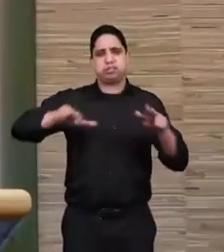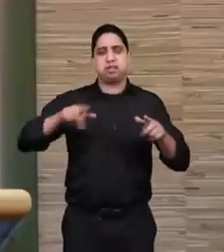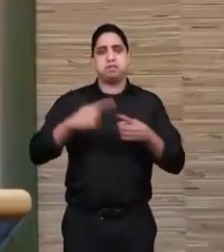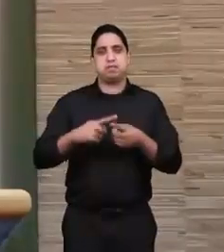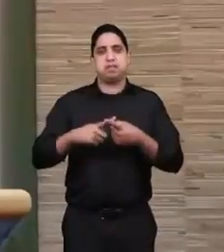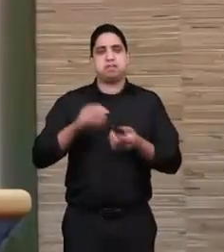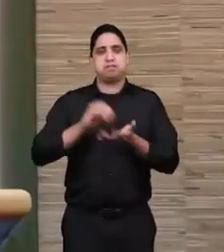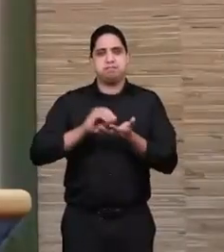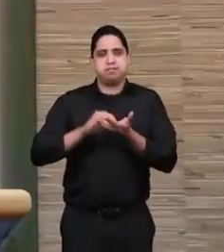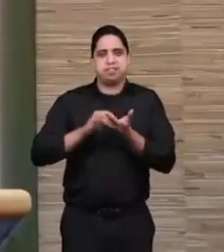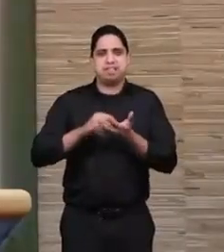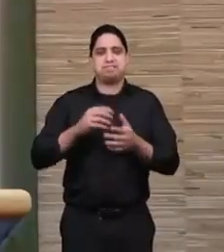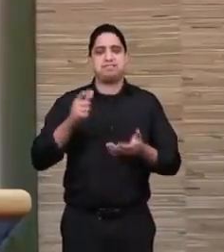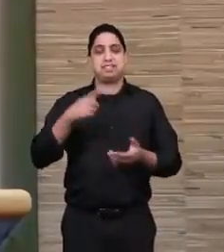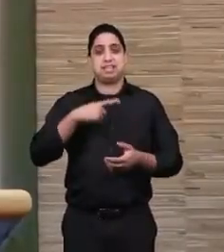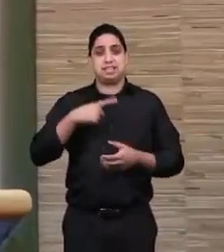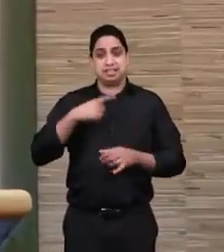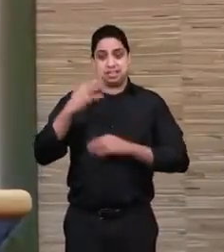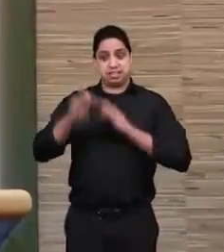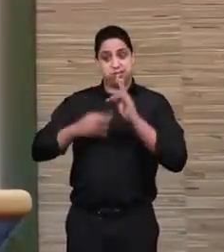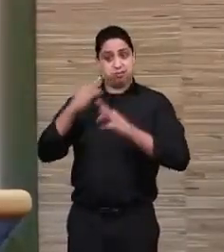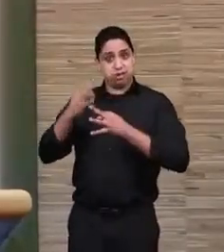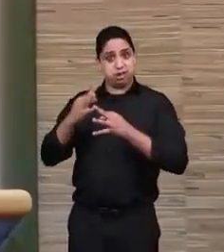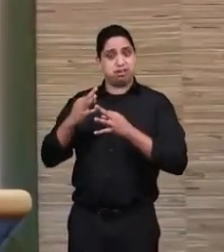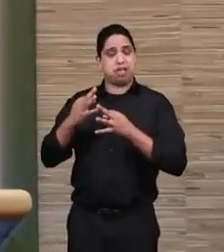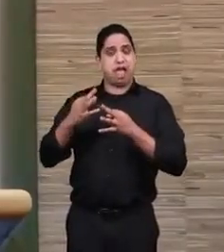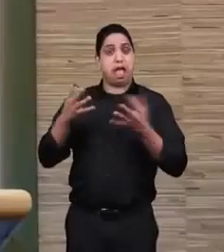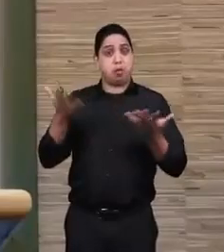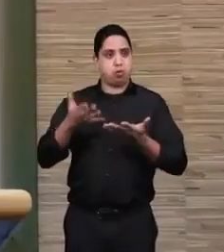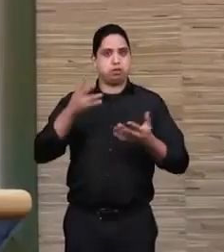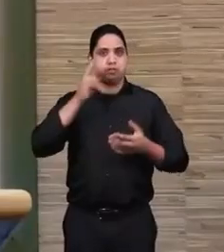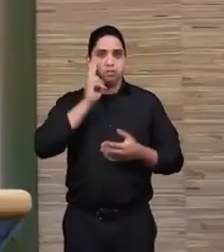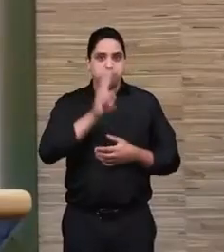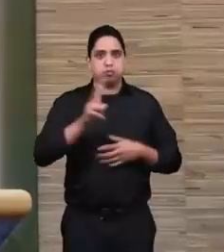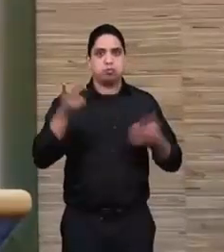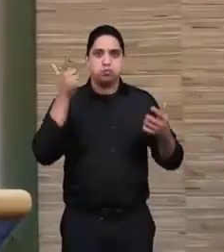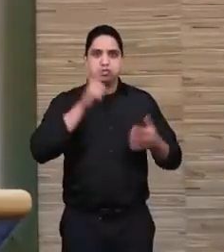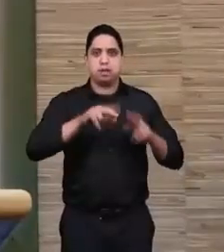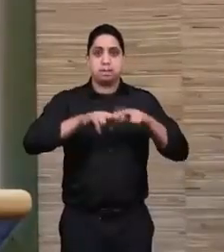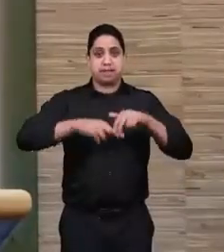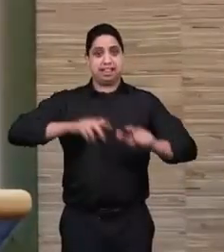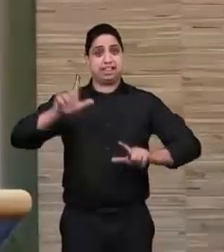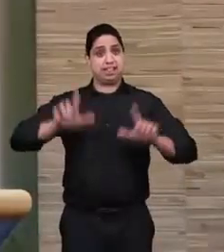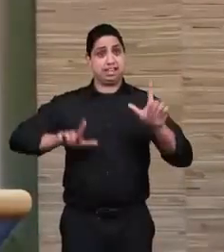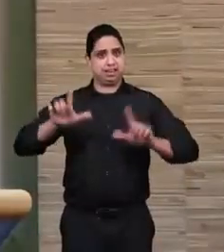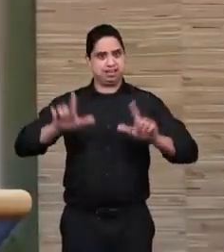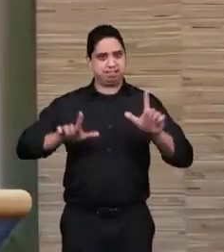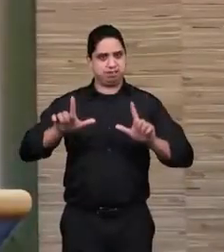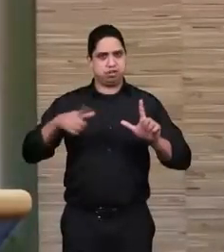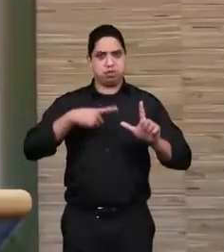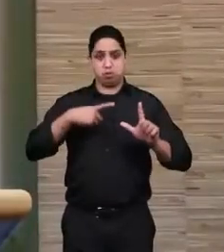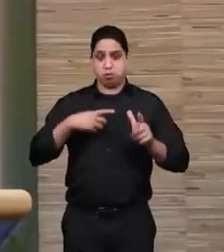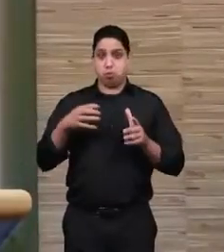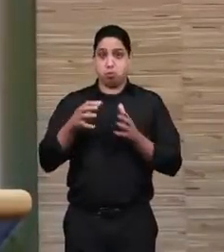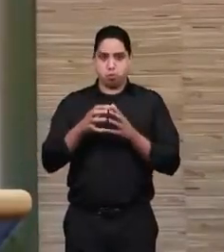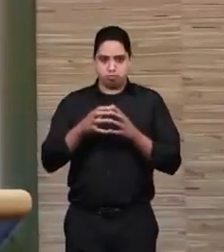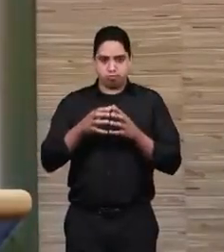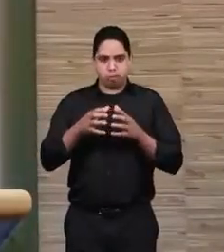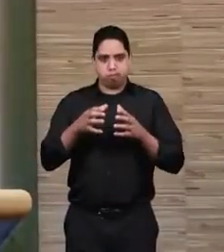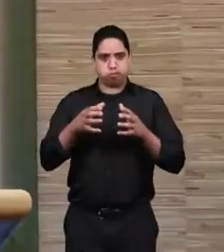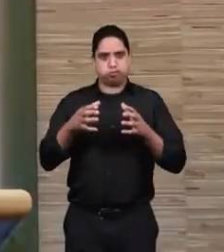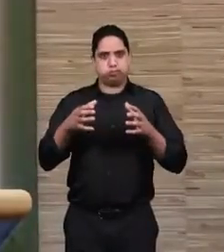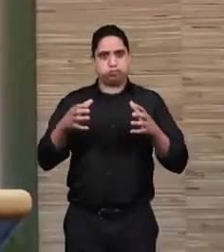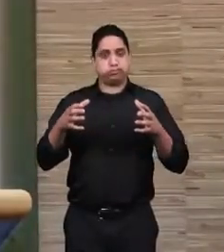reached. We have a large group that is interacting with us and integrating with us. And not only